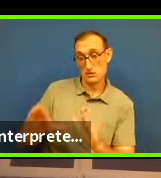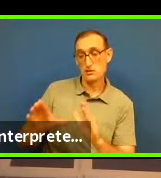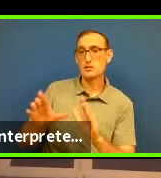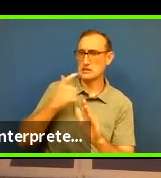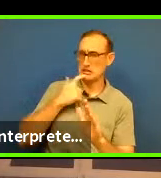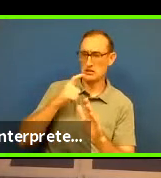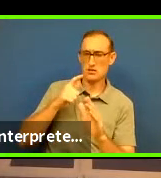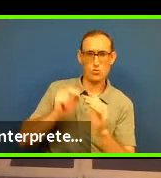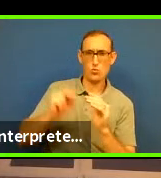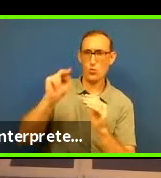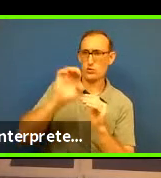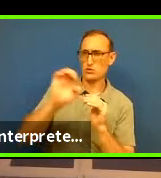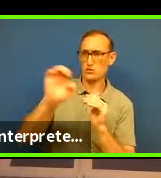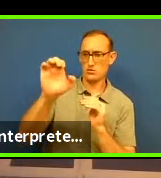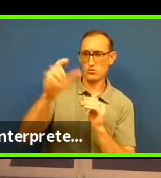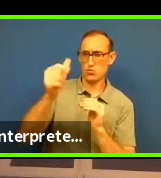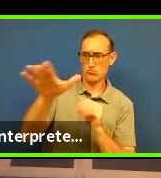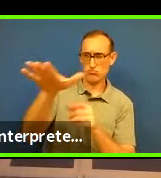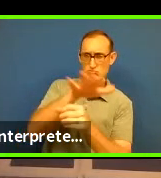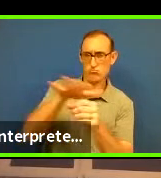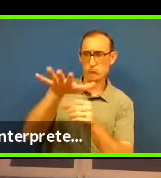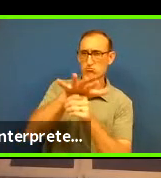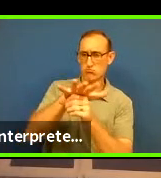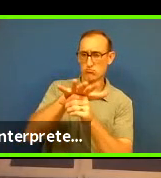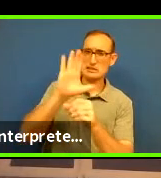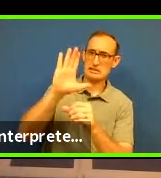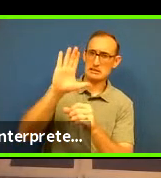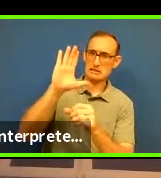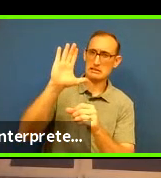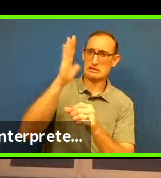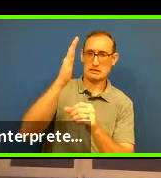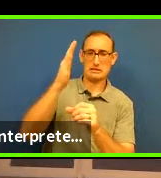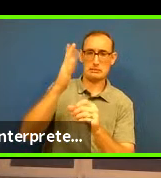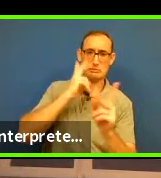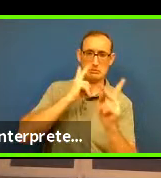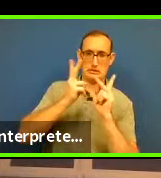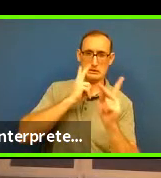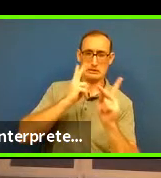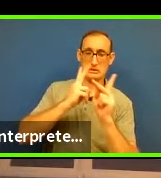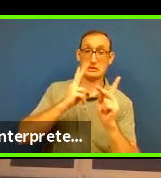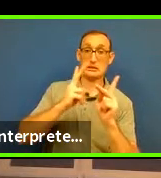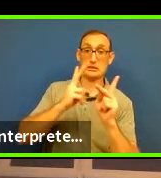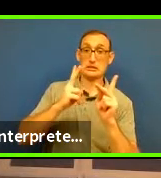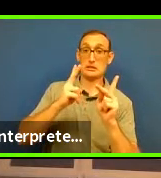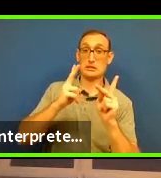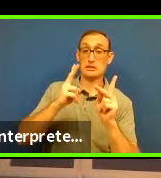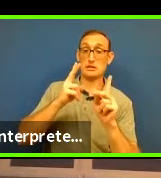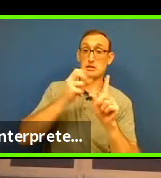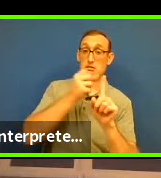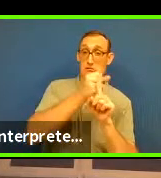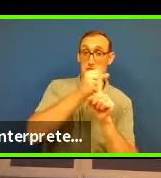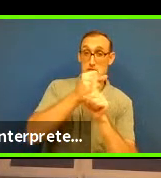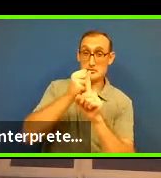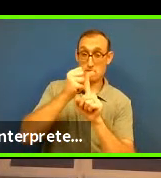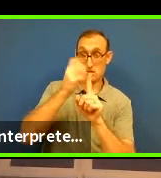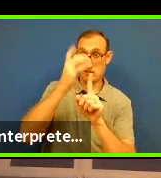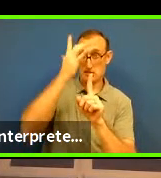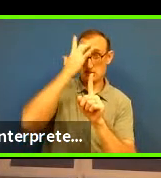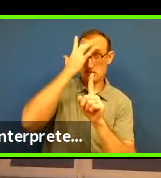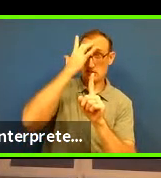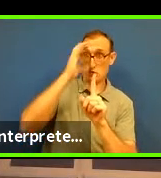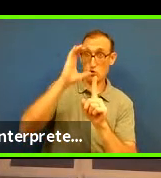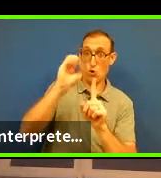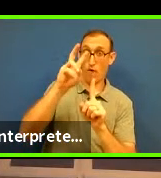is seeing stable or decreasing trends right now. And I've actually pushed that. I raised my hand and asked a question